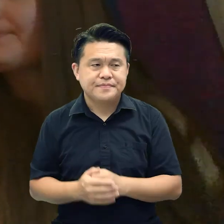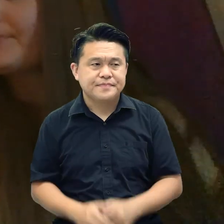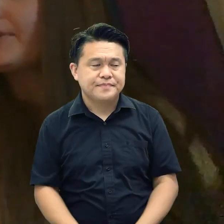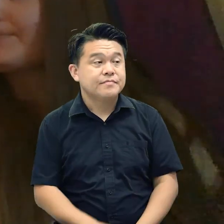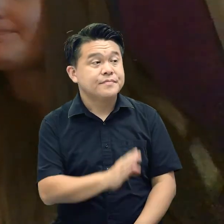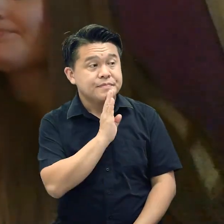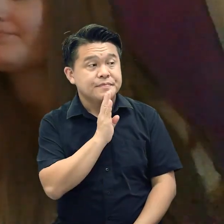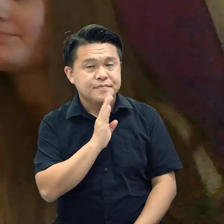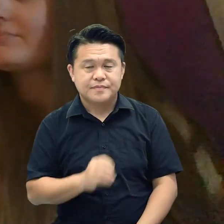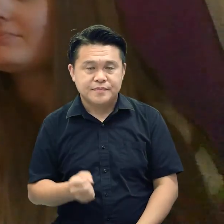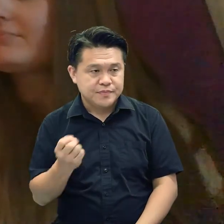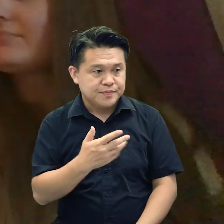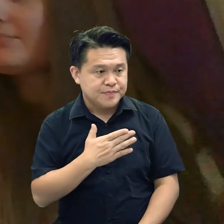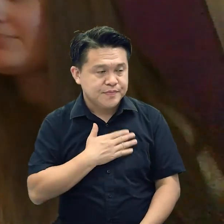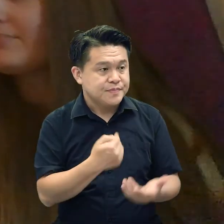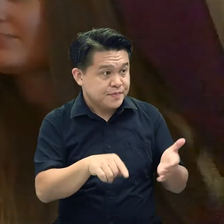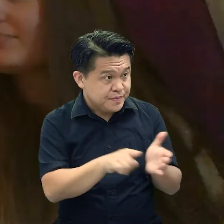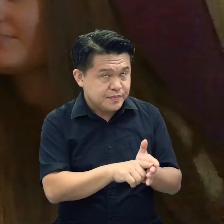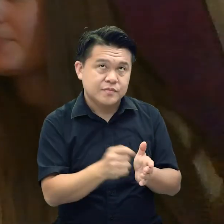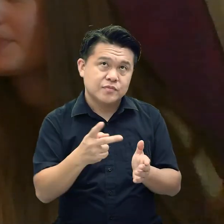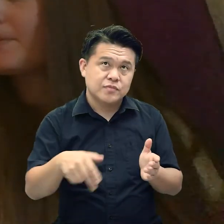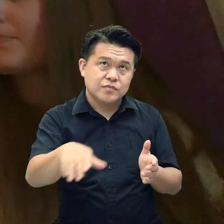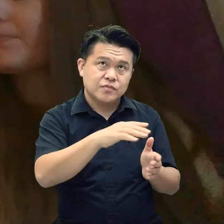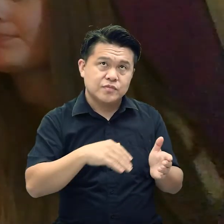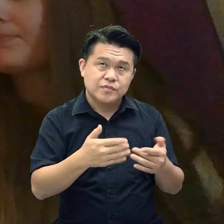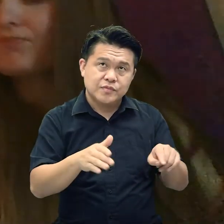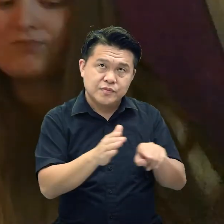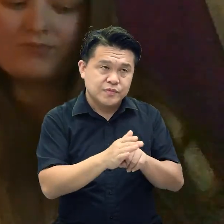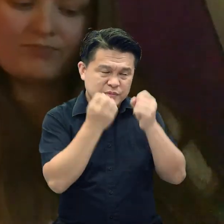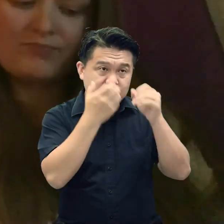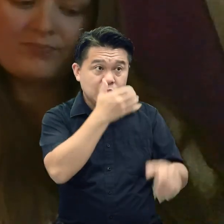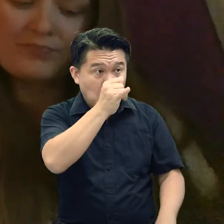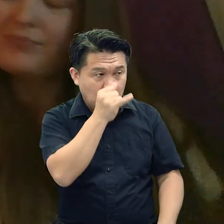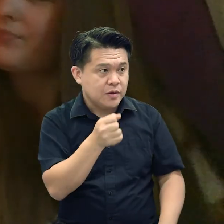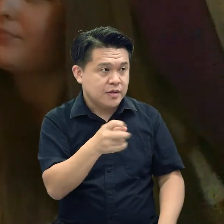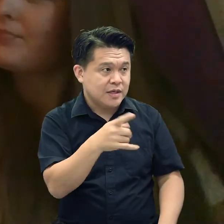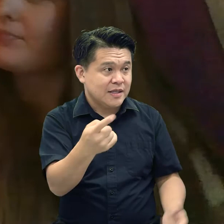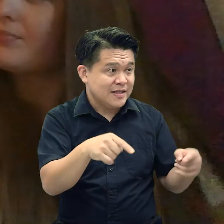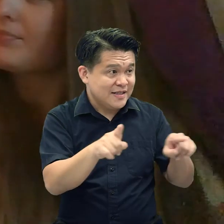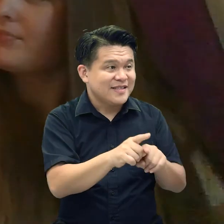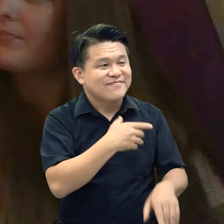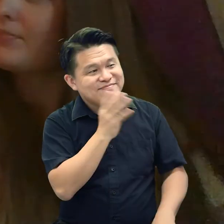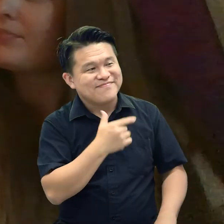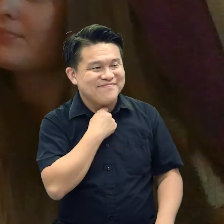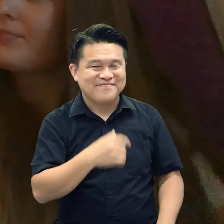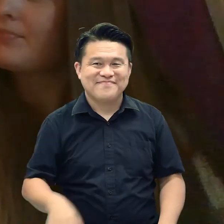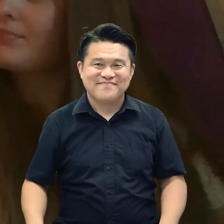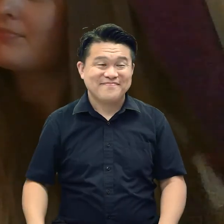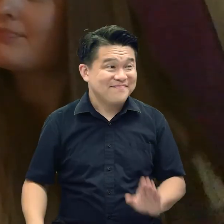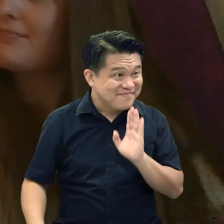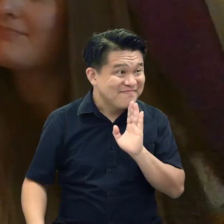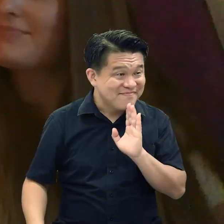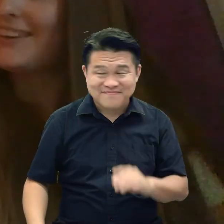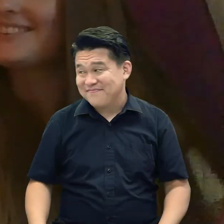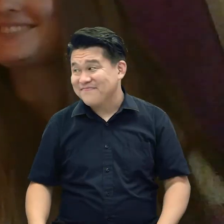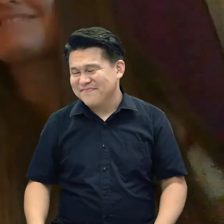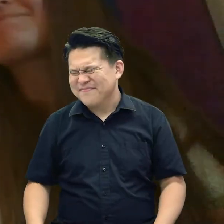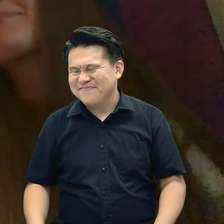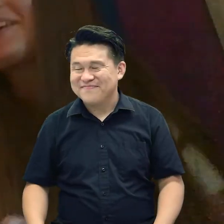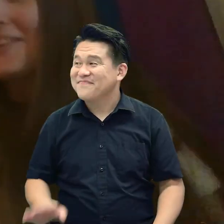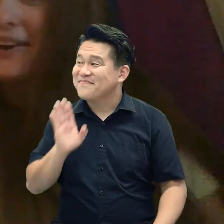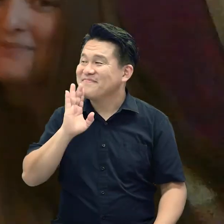So, Yeah. And basically, my other dream for myself is just, or for us, is just, to grow with you.